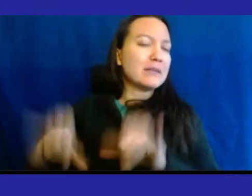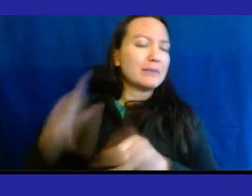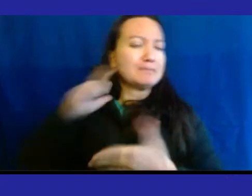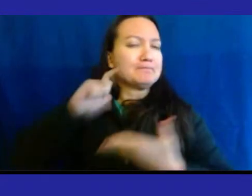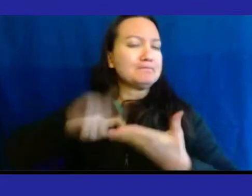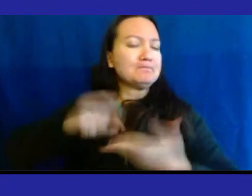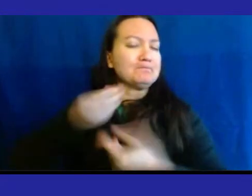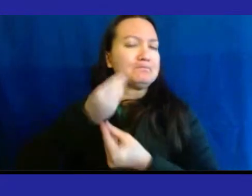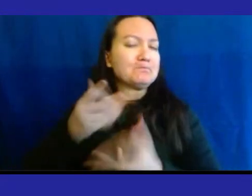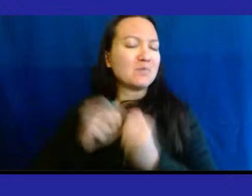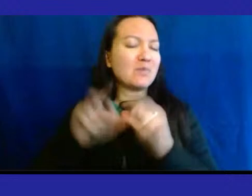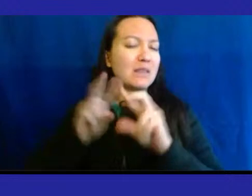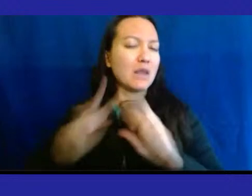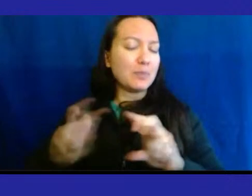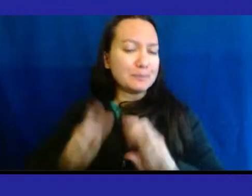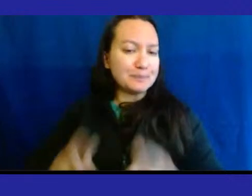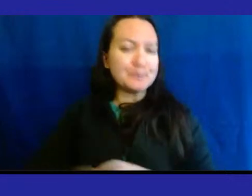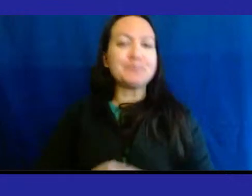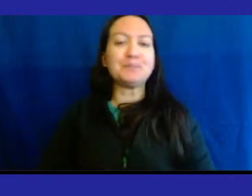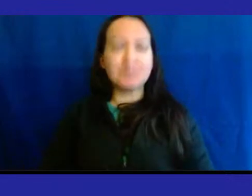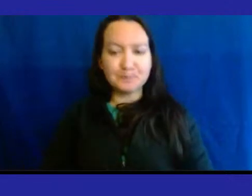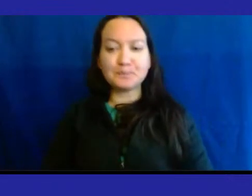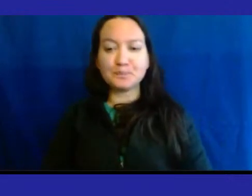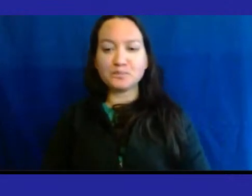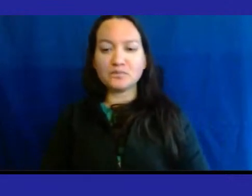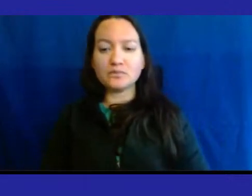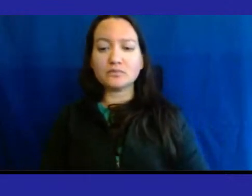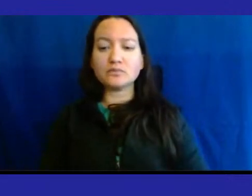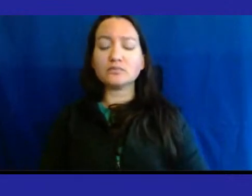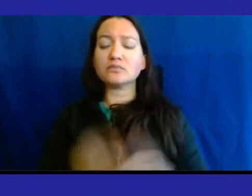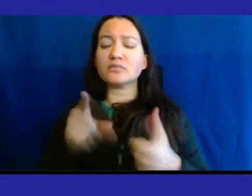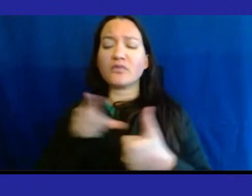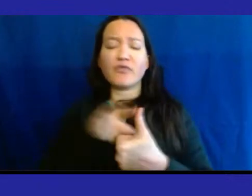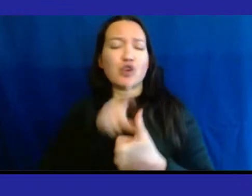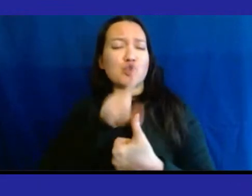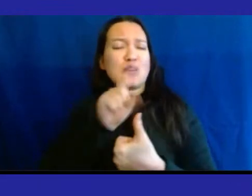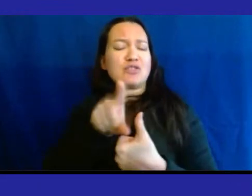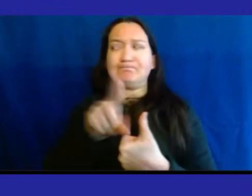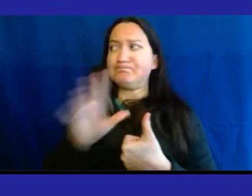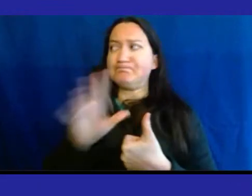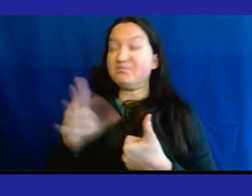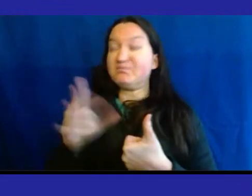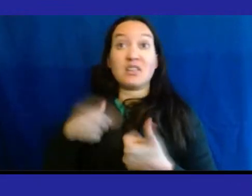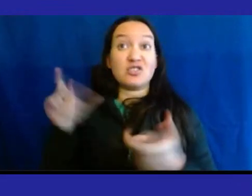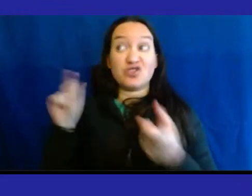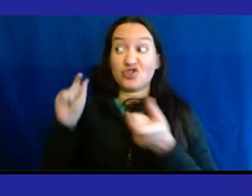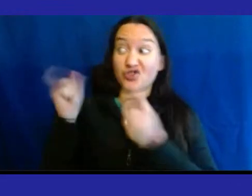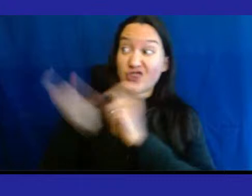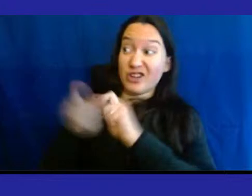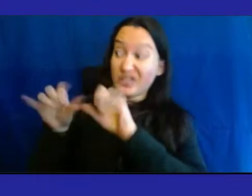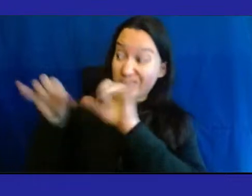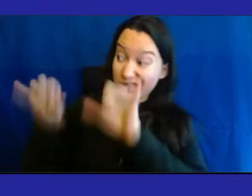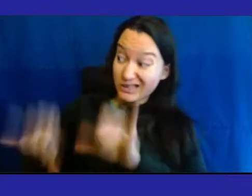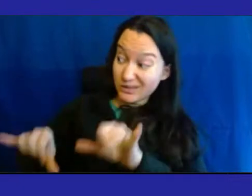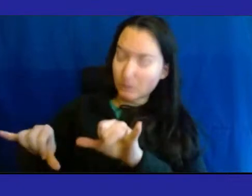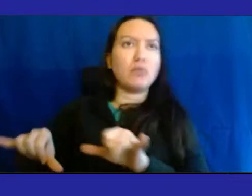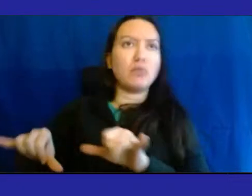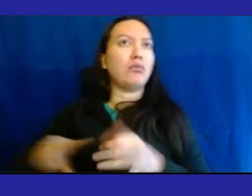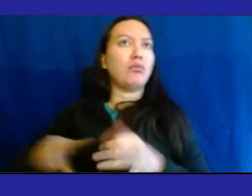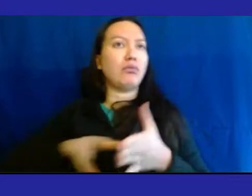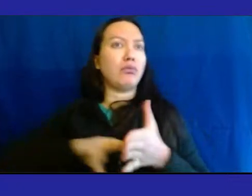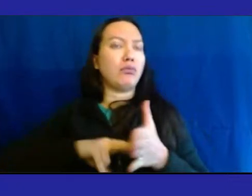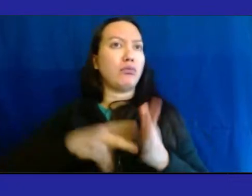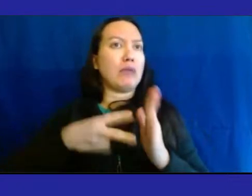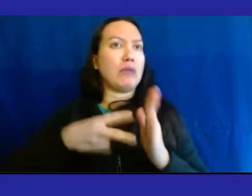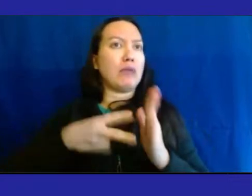that analysis. So the first question we asked is, okay, we've changed this algorithm. Now, what does this mean in terms of the